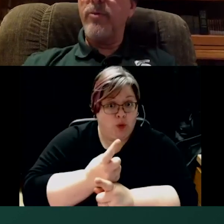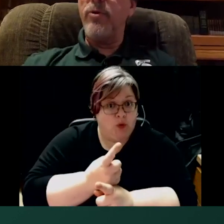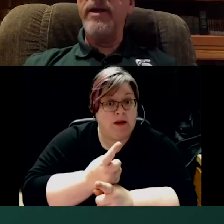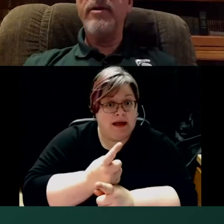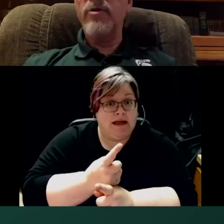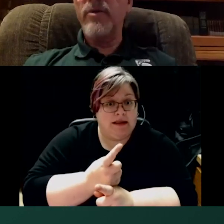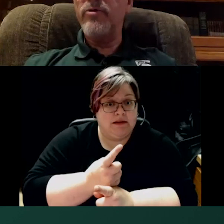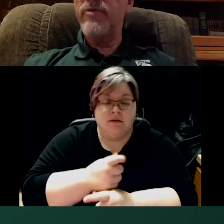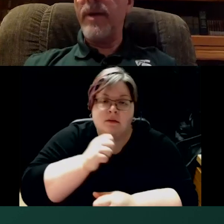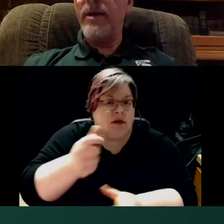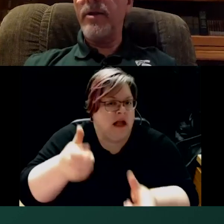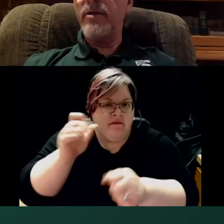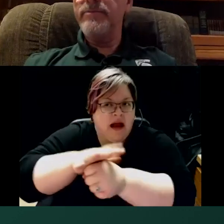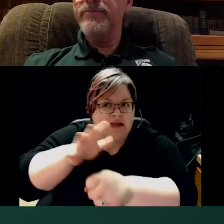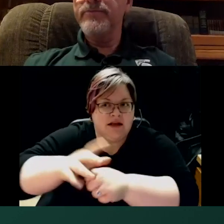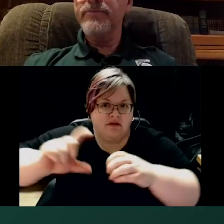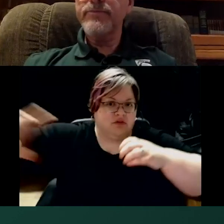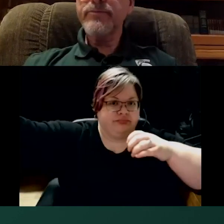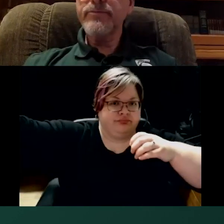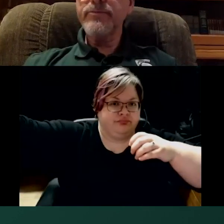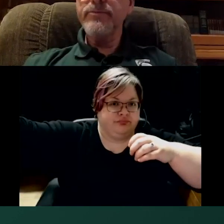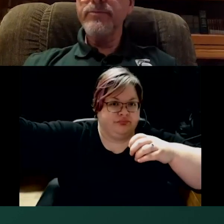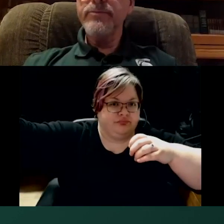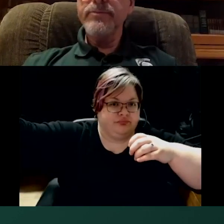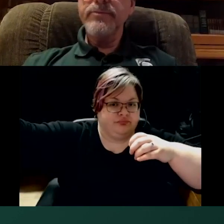the Earth to pull in, and so it's beautifully balanced.